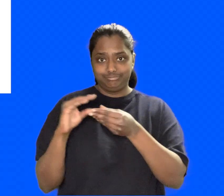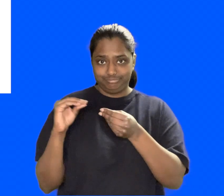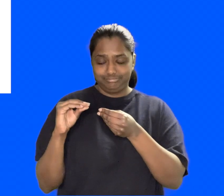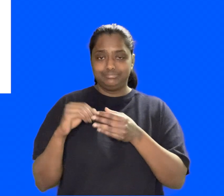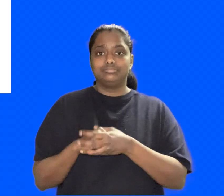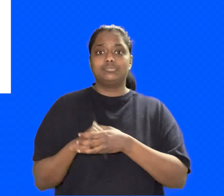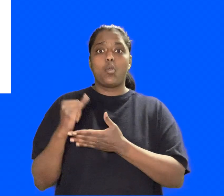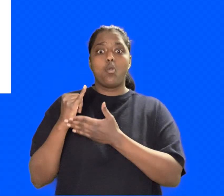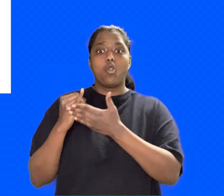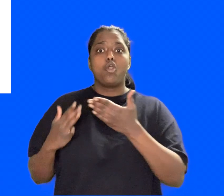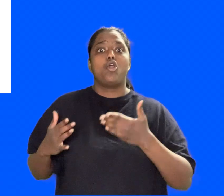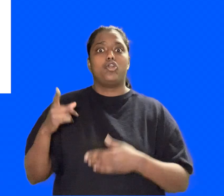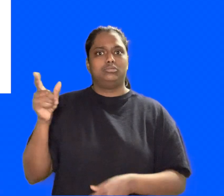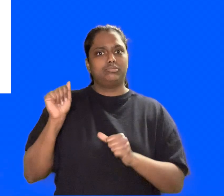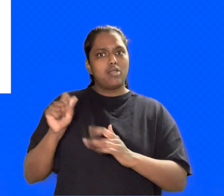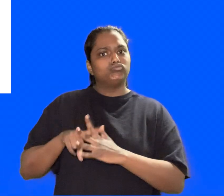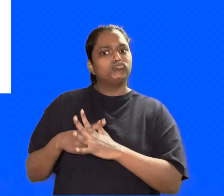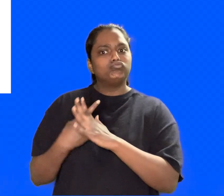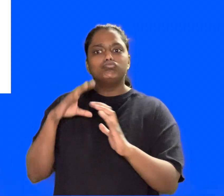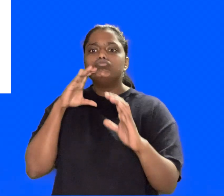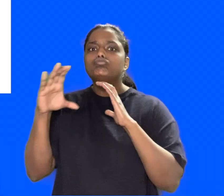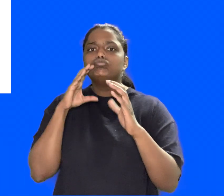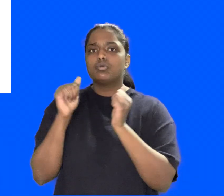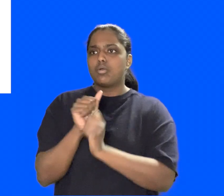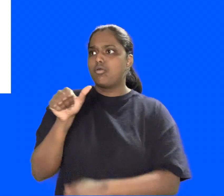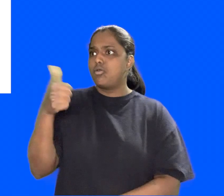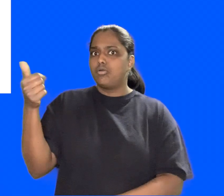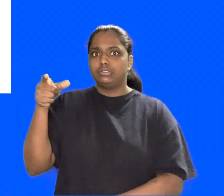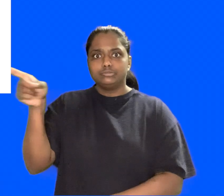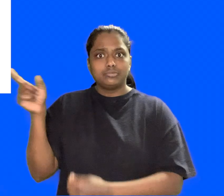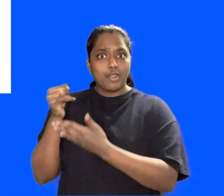be Giselle who will take us through her 2B.